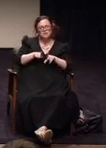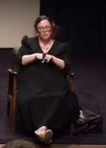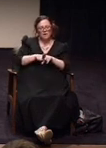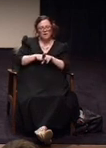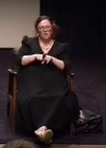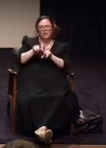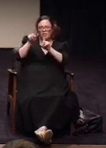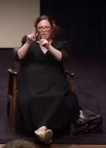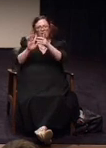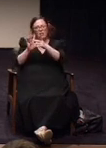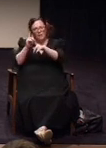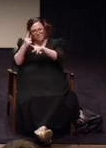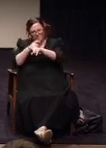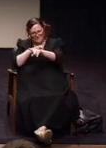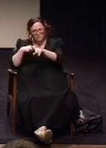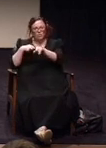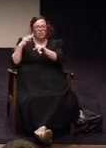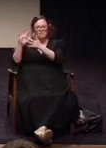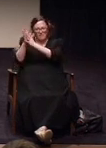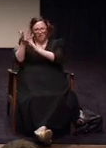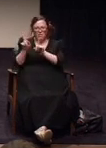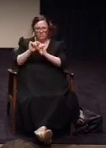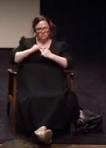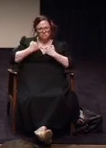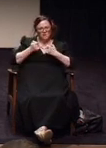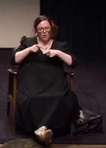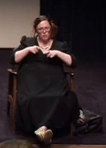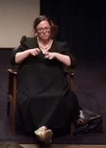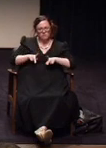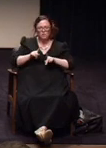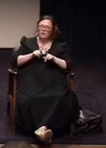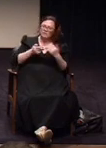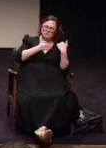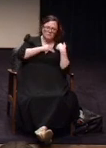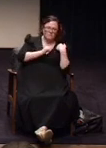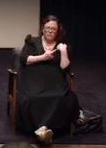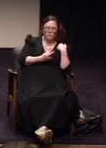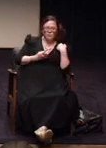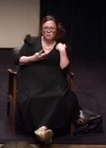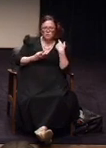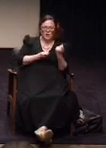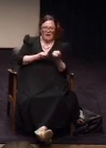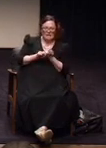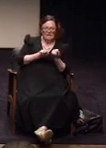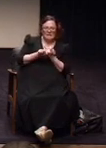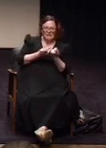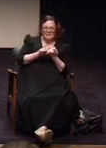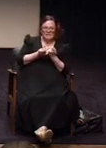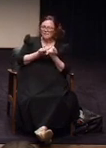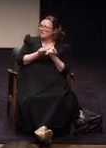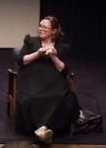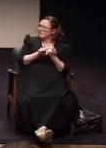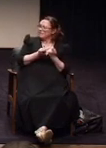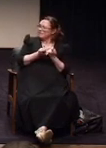service. And we are responsible for handling 112, answering all 112 calls on the